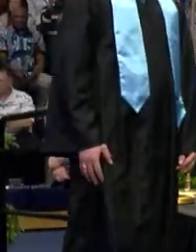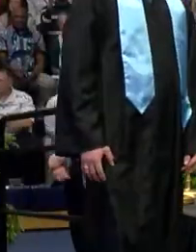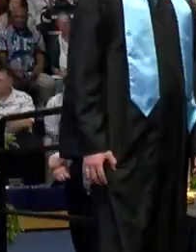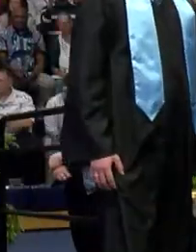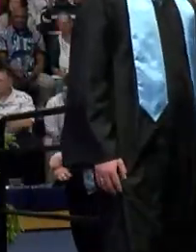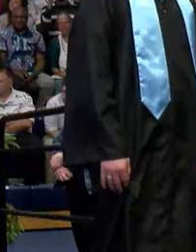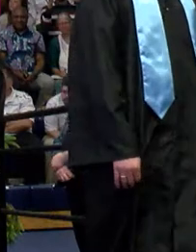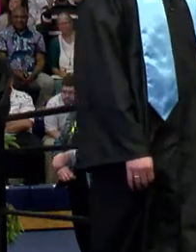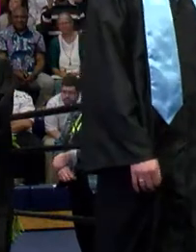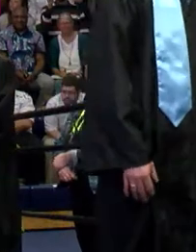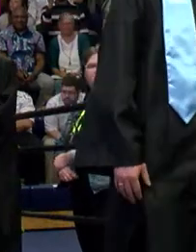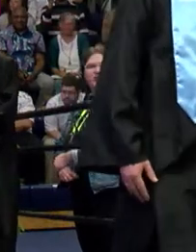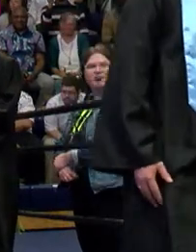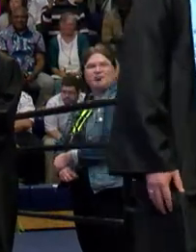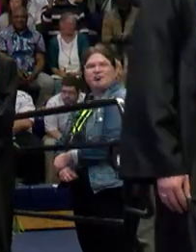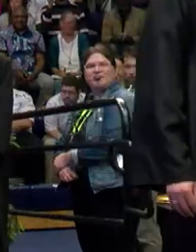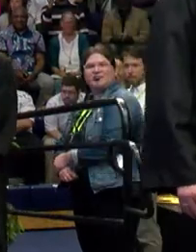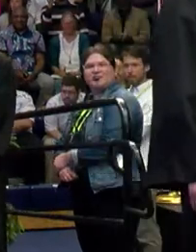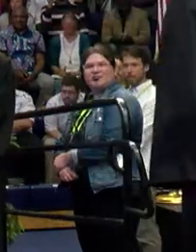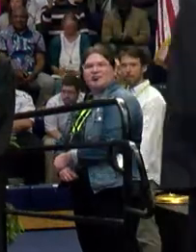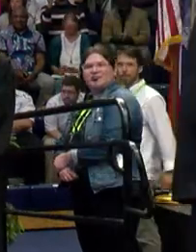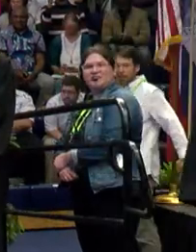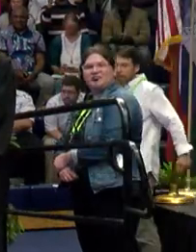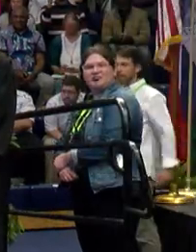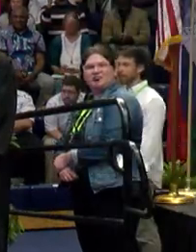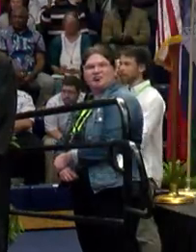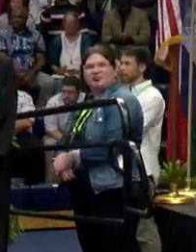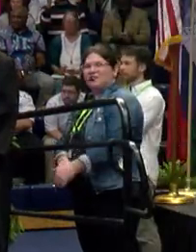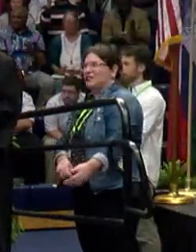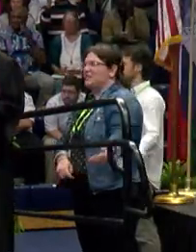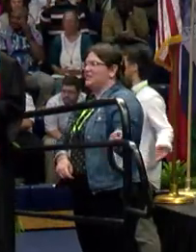Oh, Axel, how are you? Axel Sundstrom.